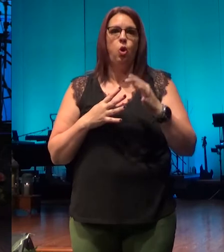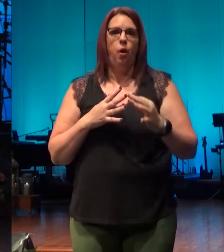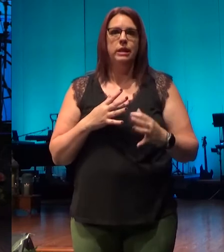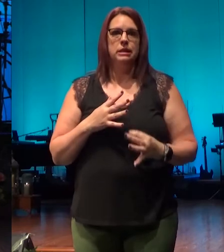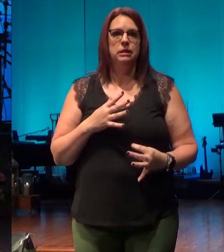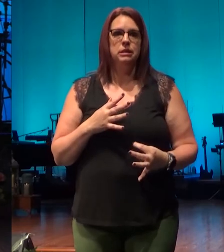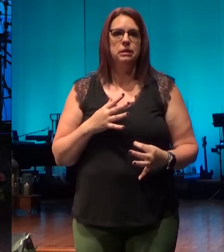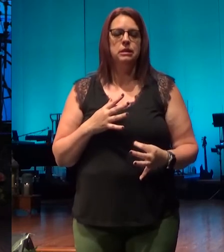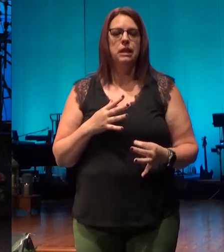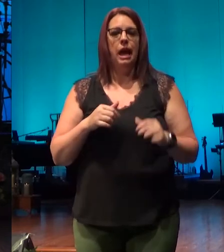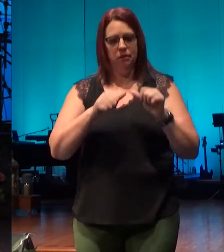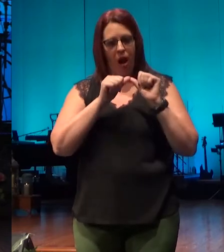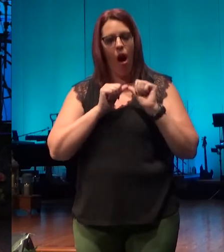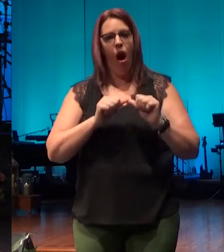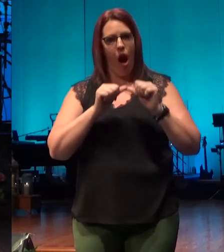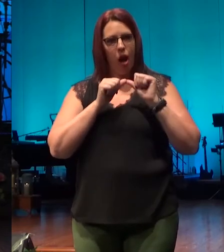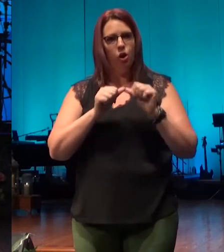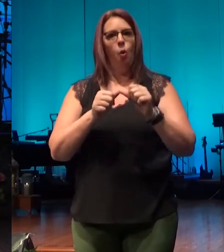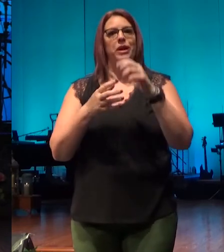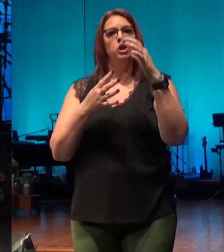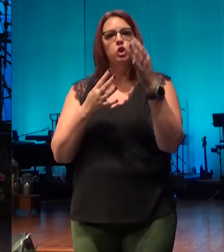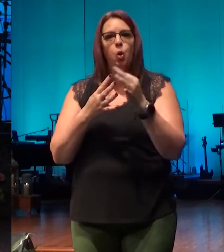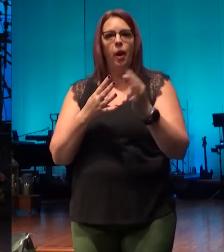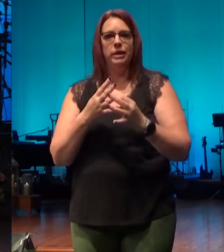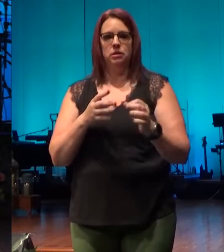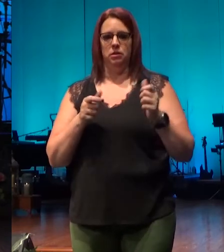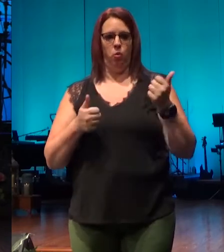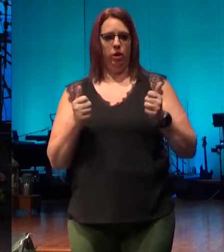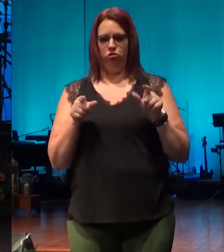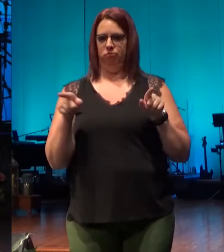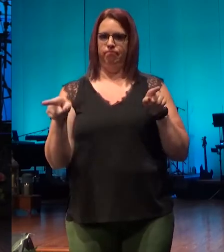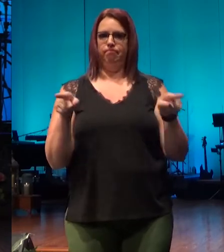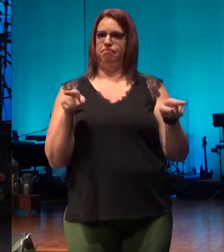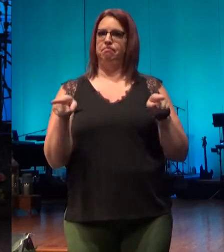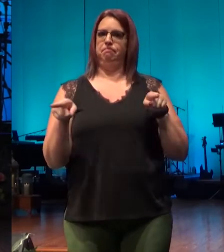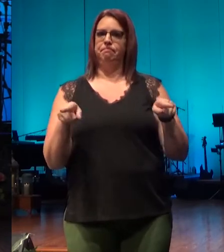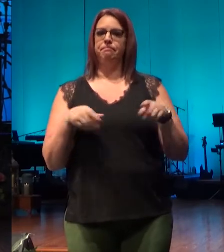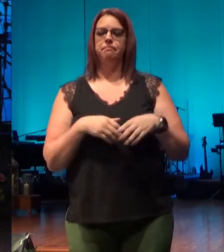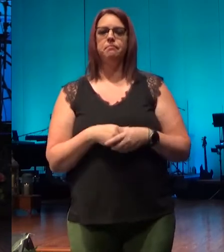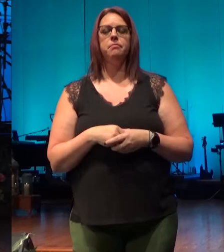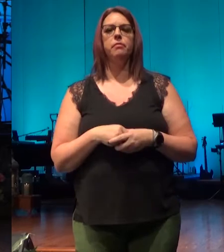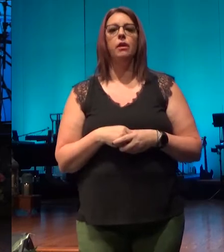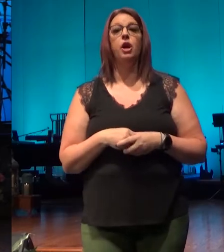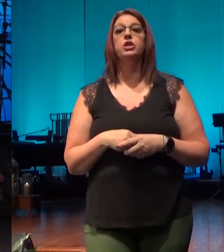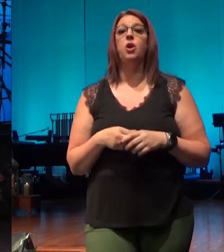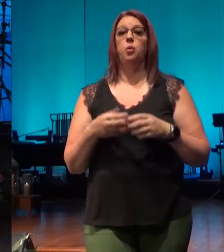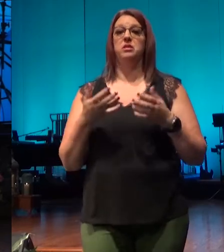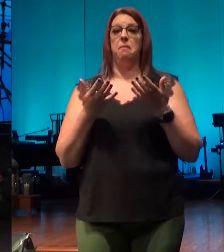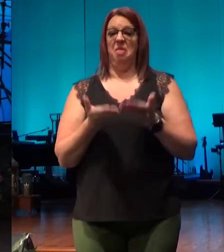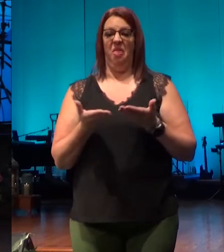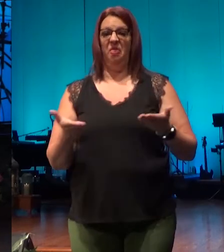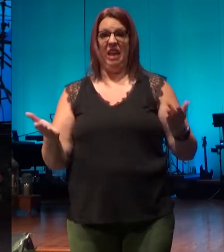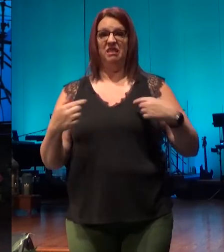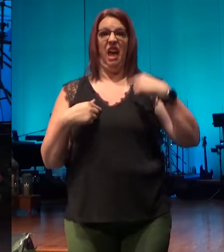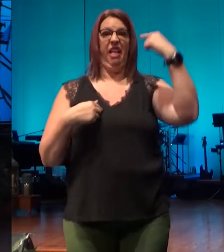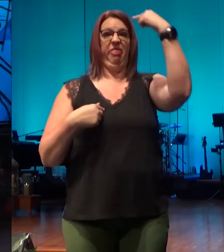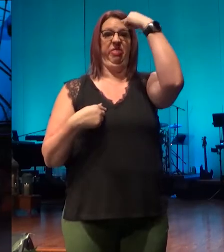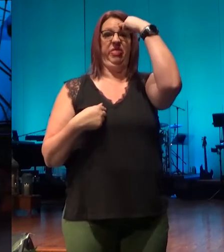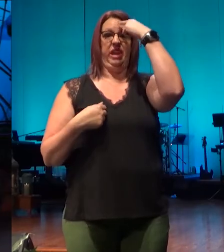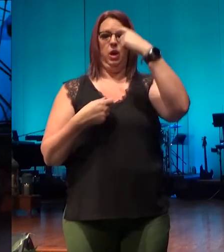An ongoing choice. So here are some of the things that I think help us to make the